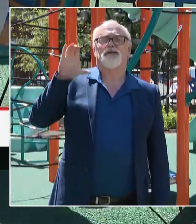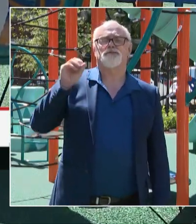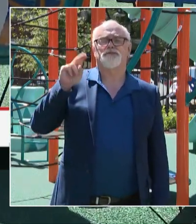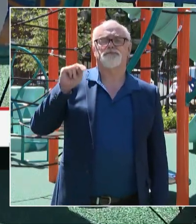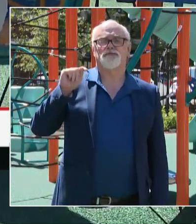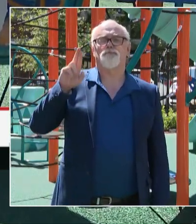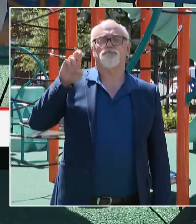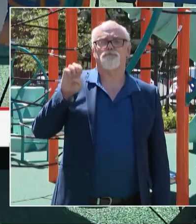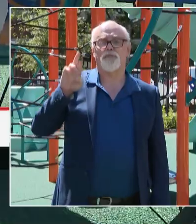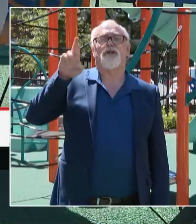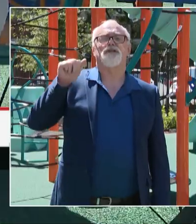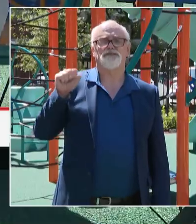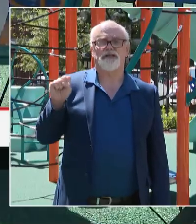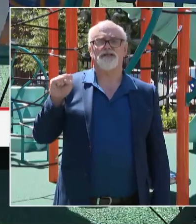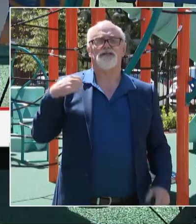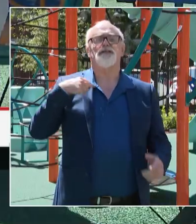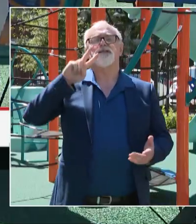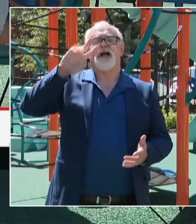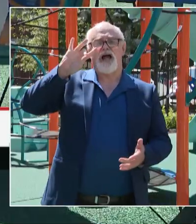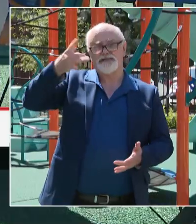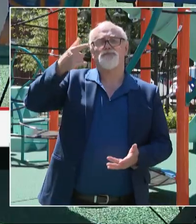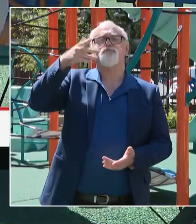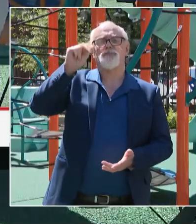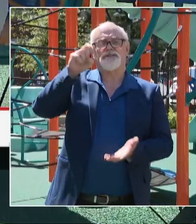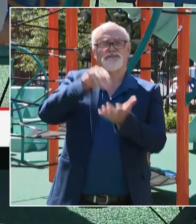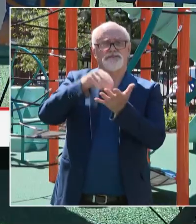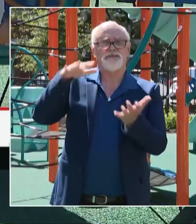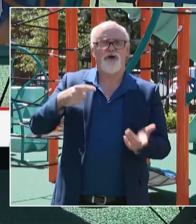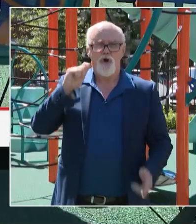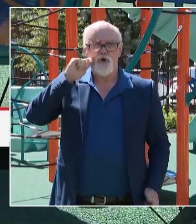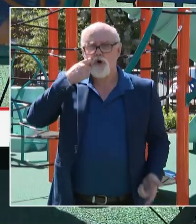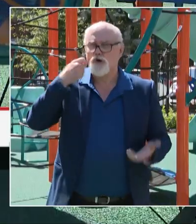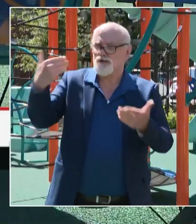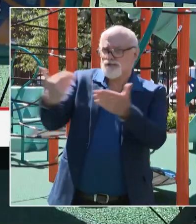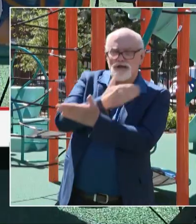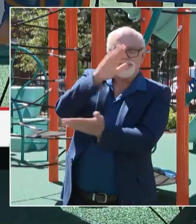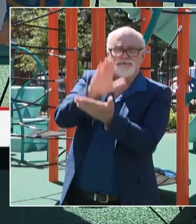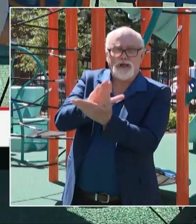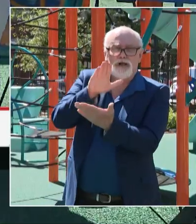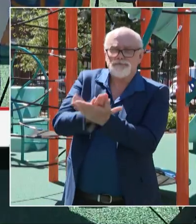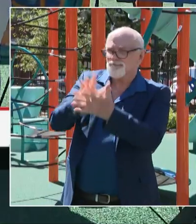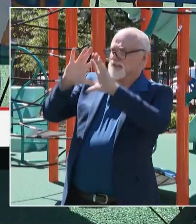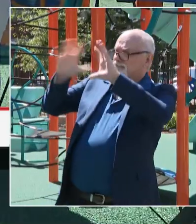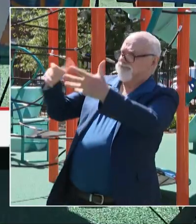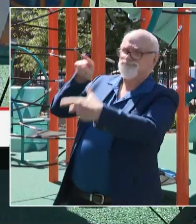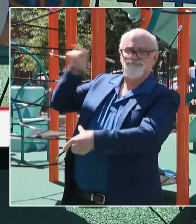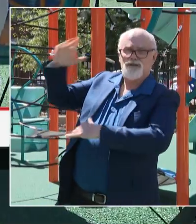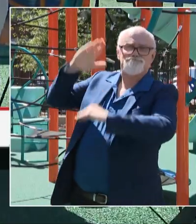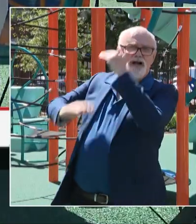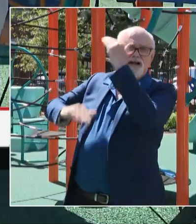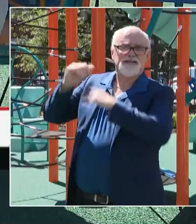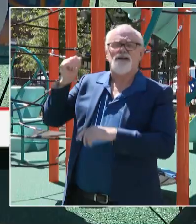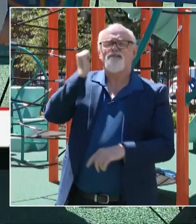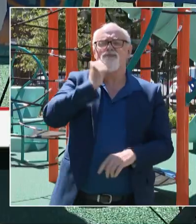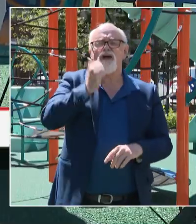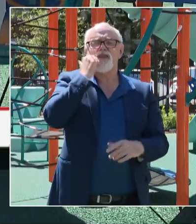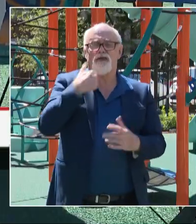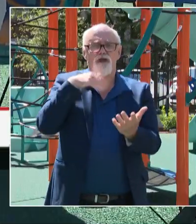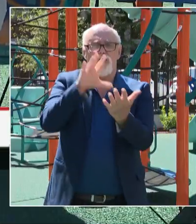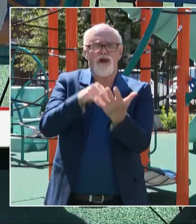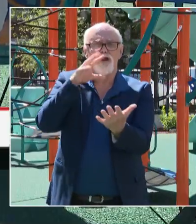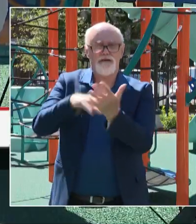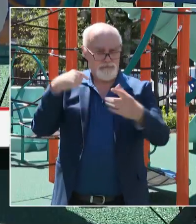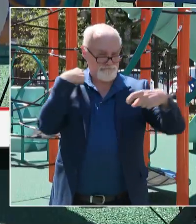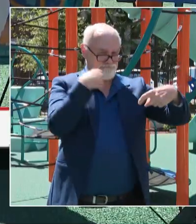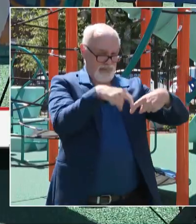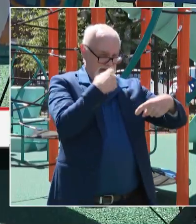be here on our brand new campus. We work hard every day to learn as much as we can in both Spanish and in English, and our teachers go